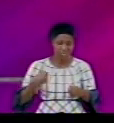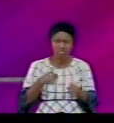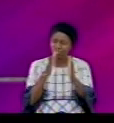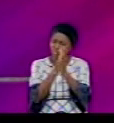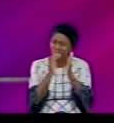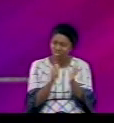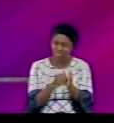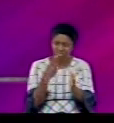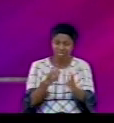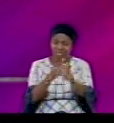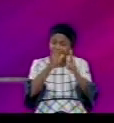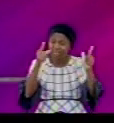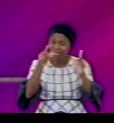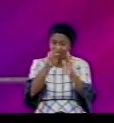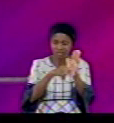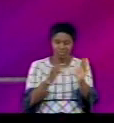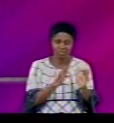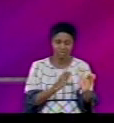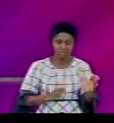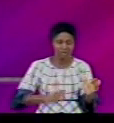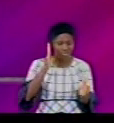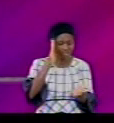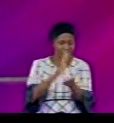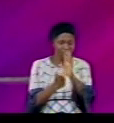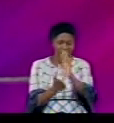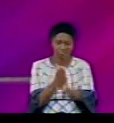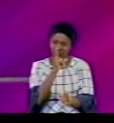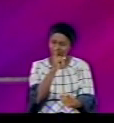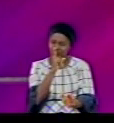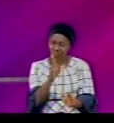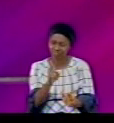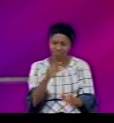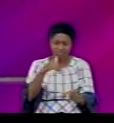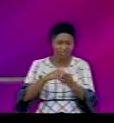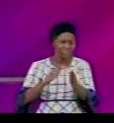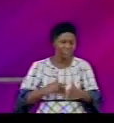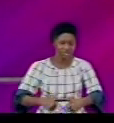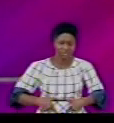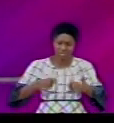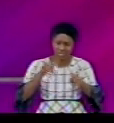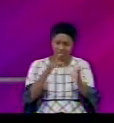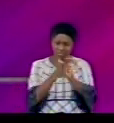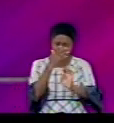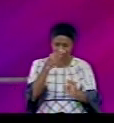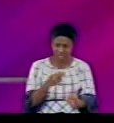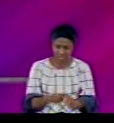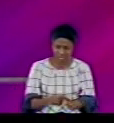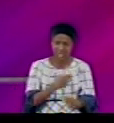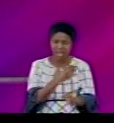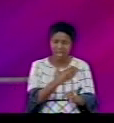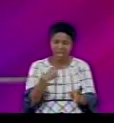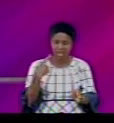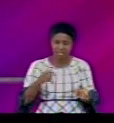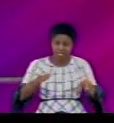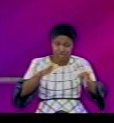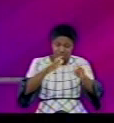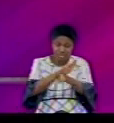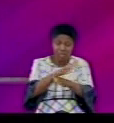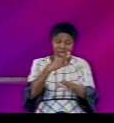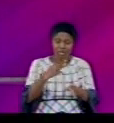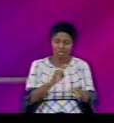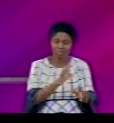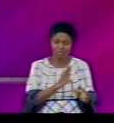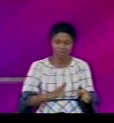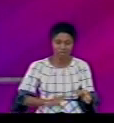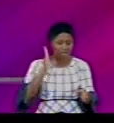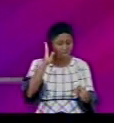will become a reality in our life. See, the supremacy of Christ will become a reality in our life, and the sufficiency of Christ will